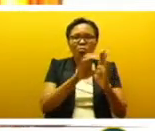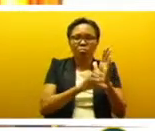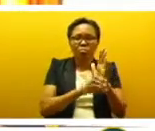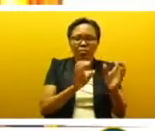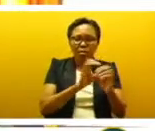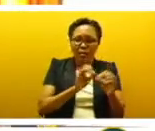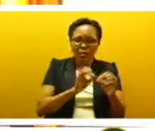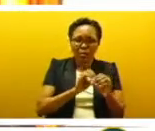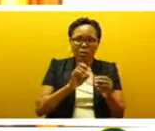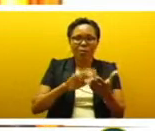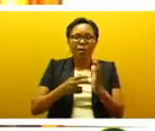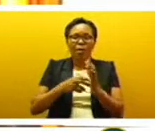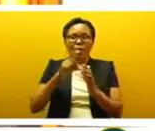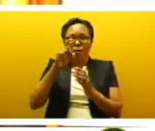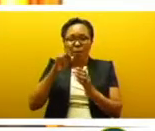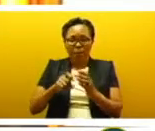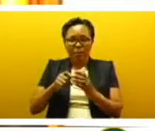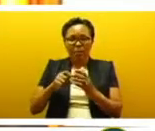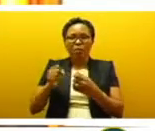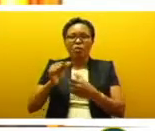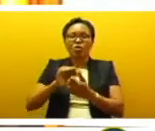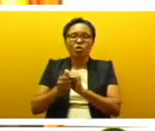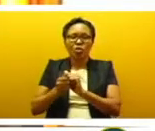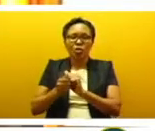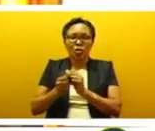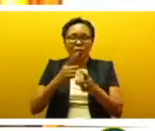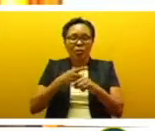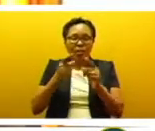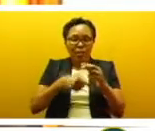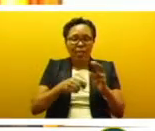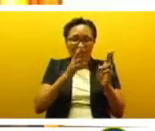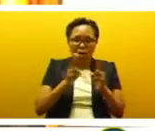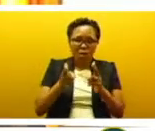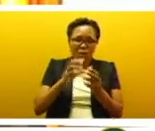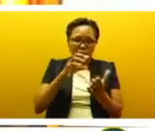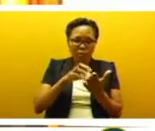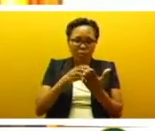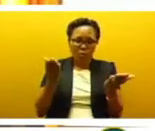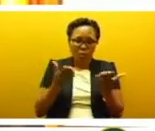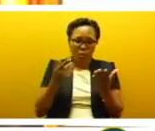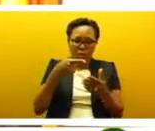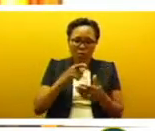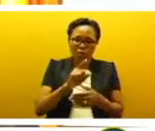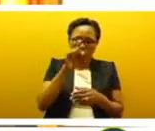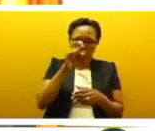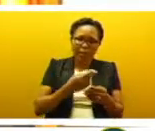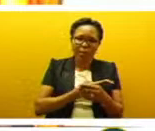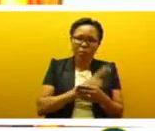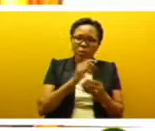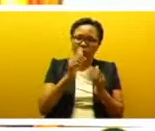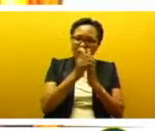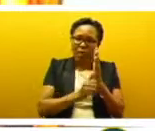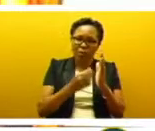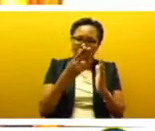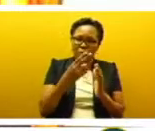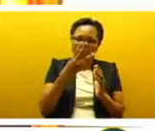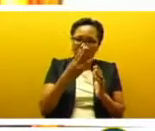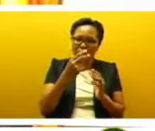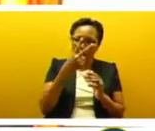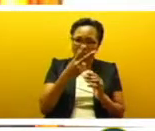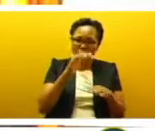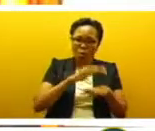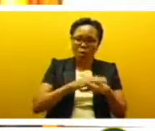But my lord, in an ideal situation where you'd have been called upon to apply Article 232 on public